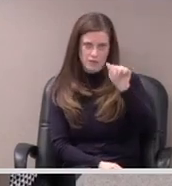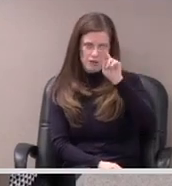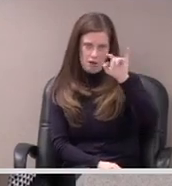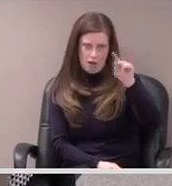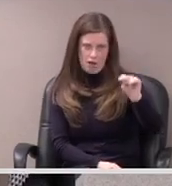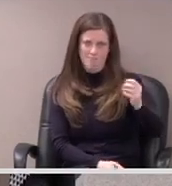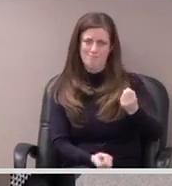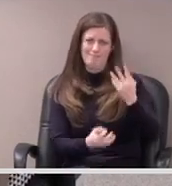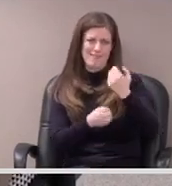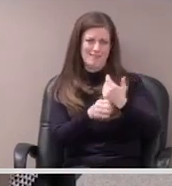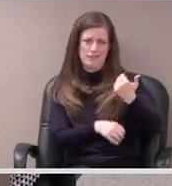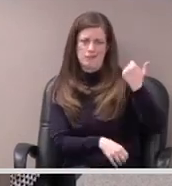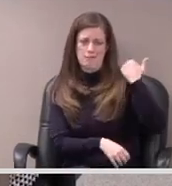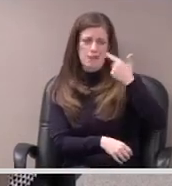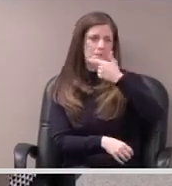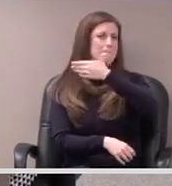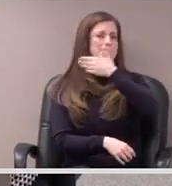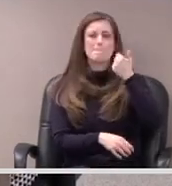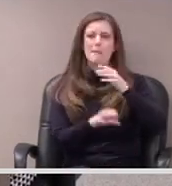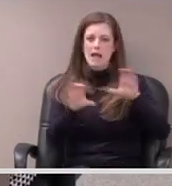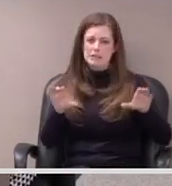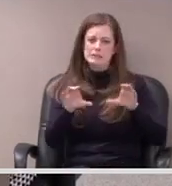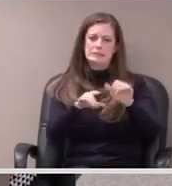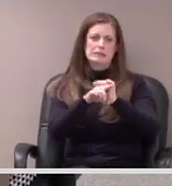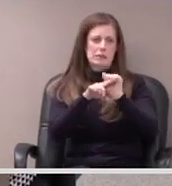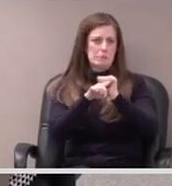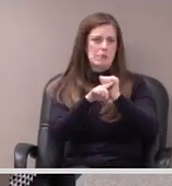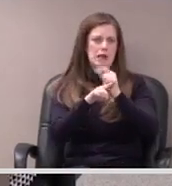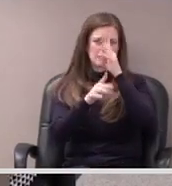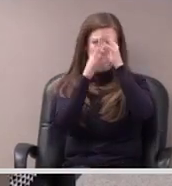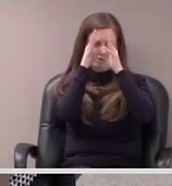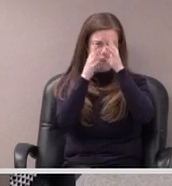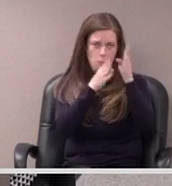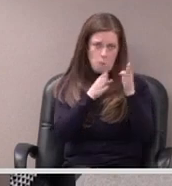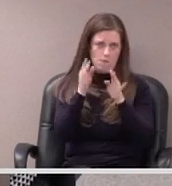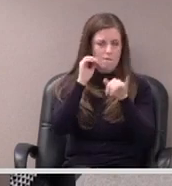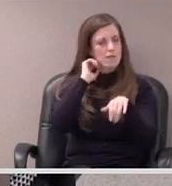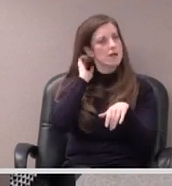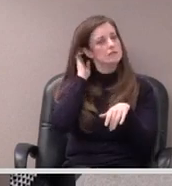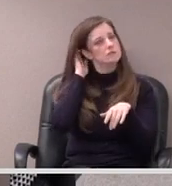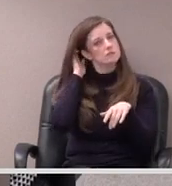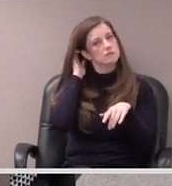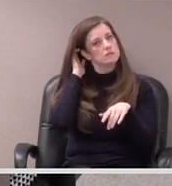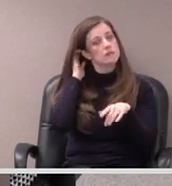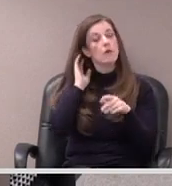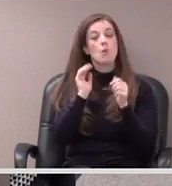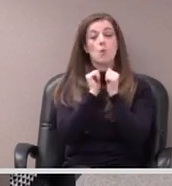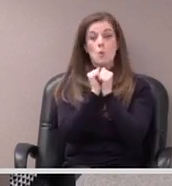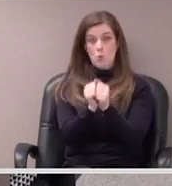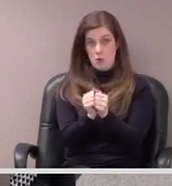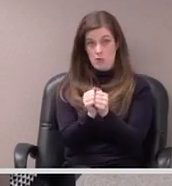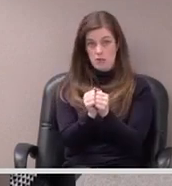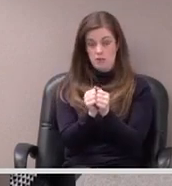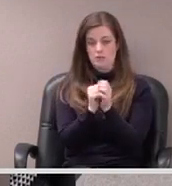back, and it was a best practice optimal capacity formula. And that, with that